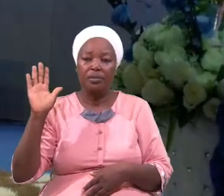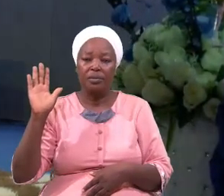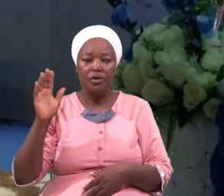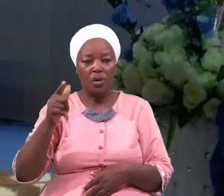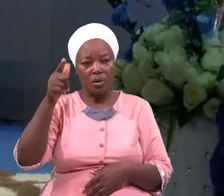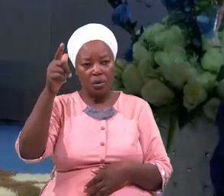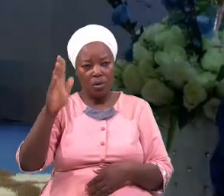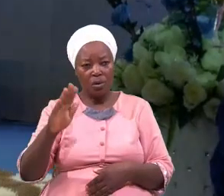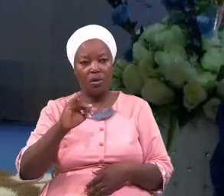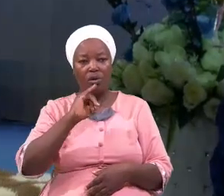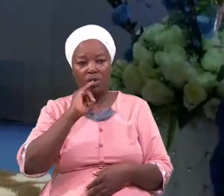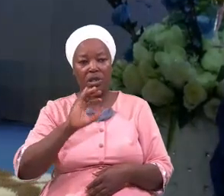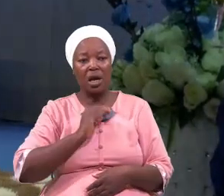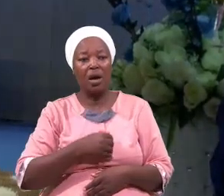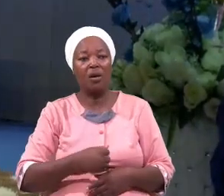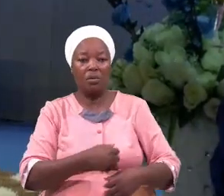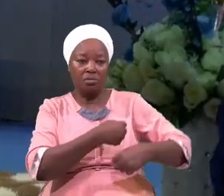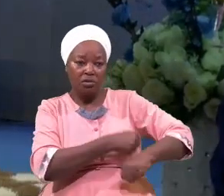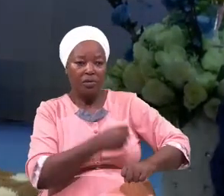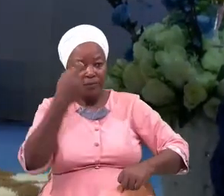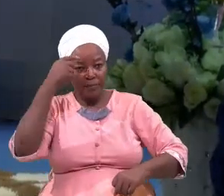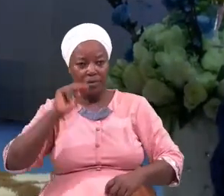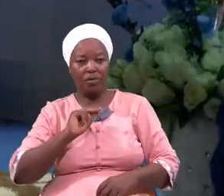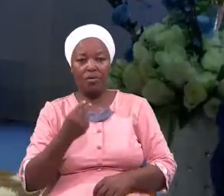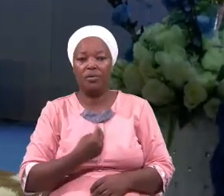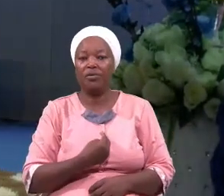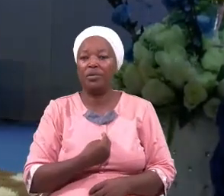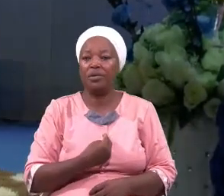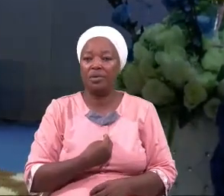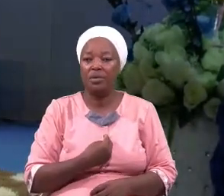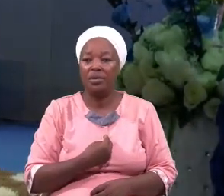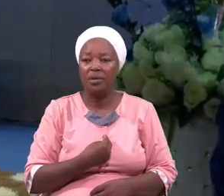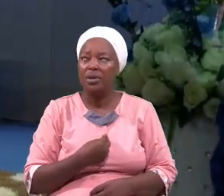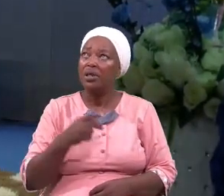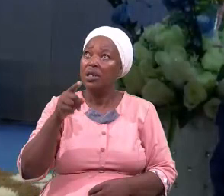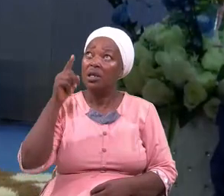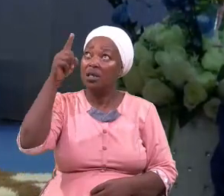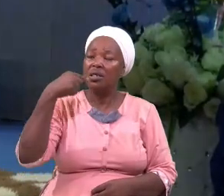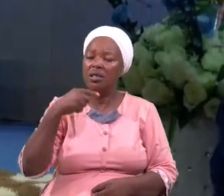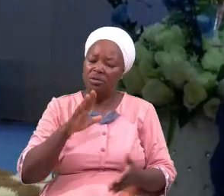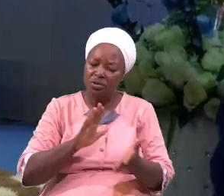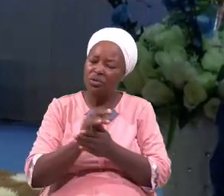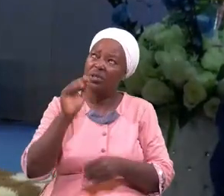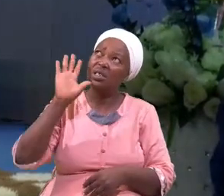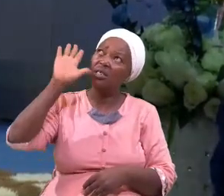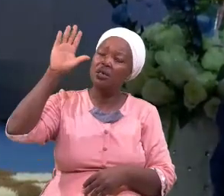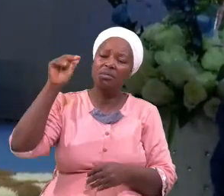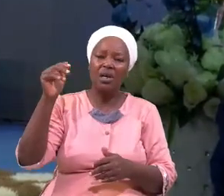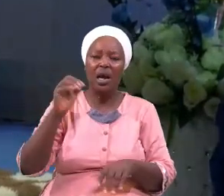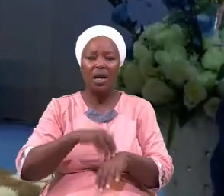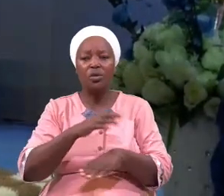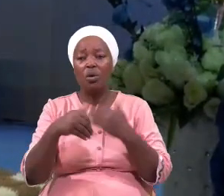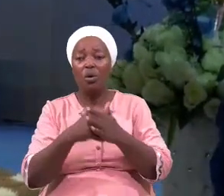God is a refuge for us. He says, trust him at all times.